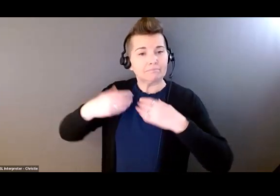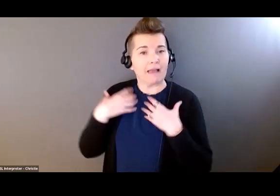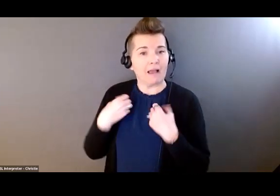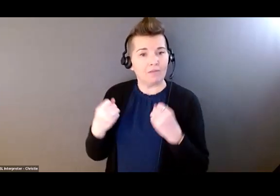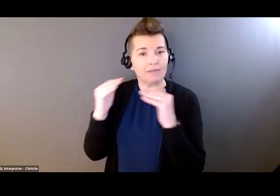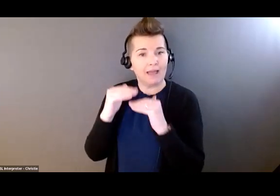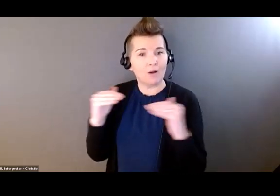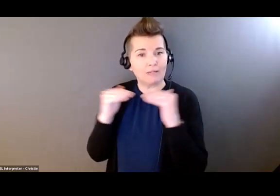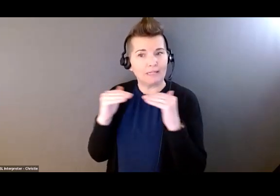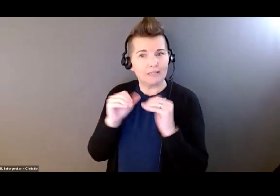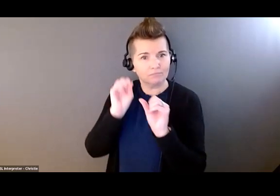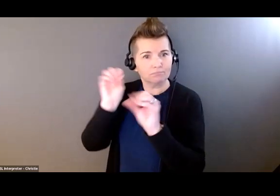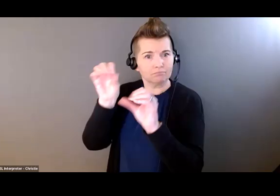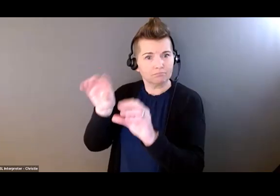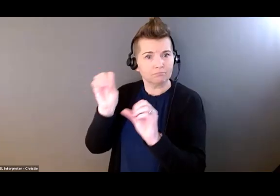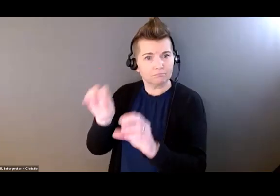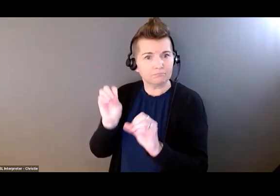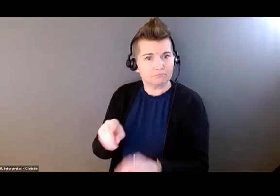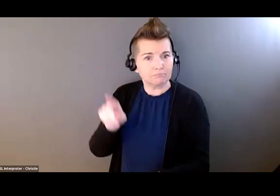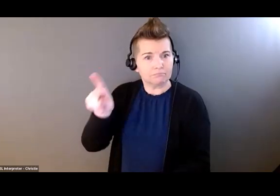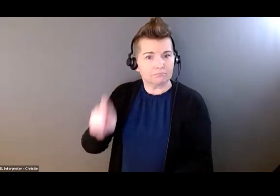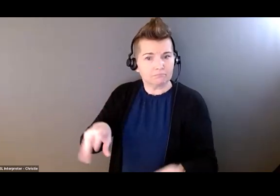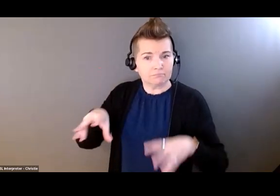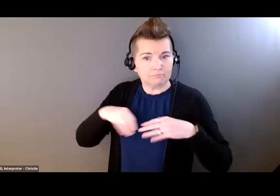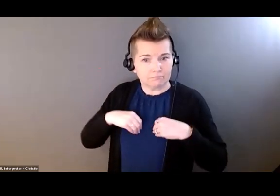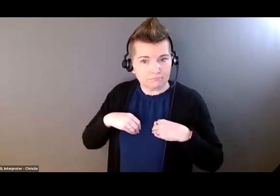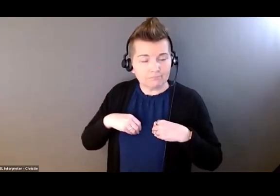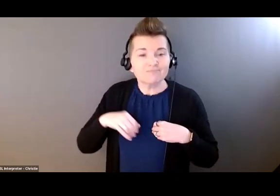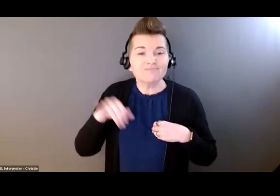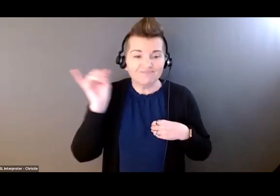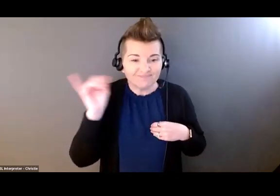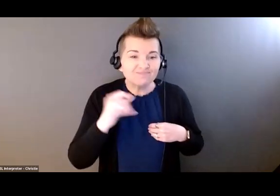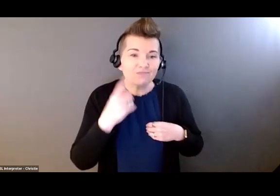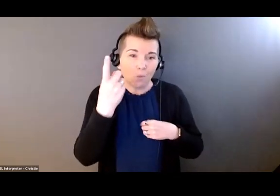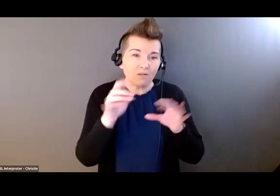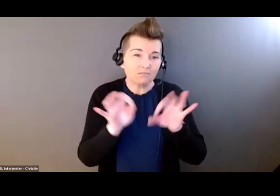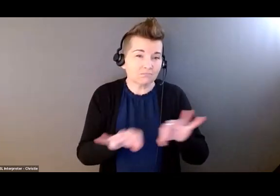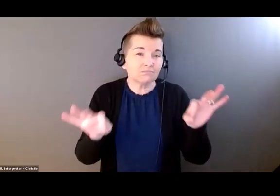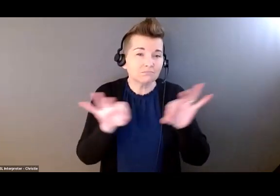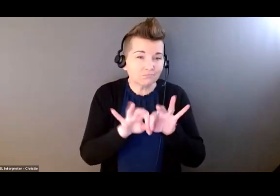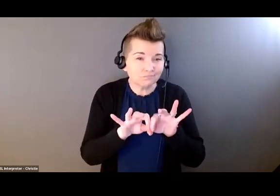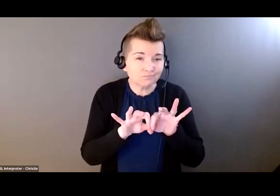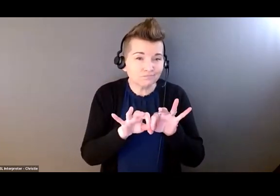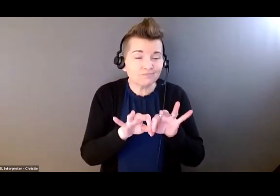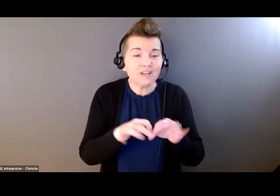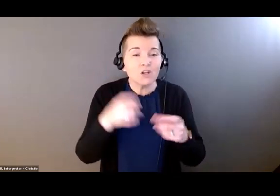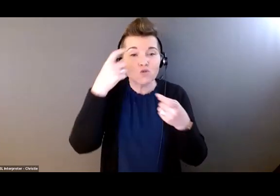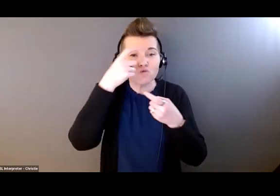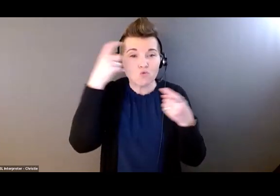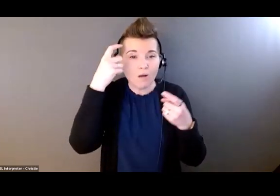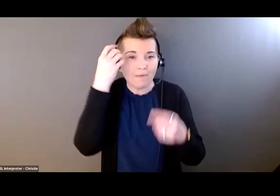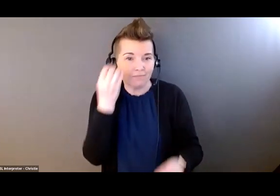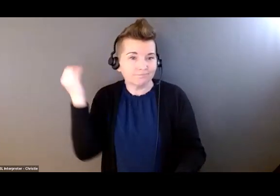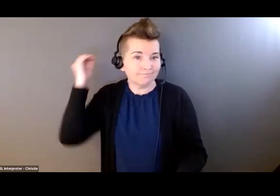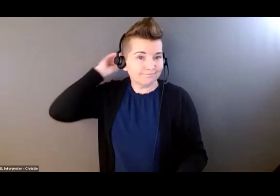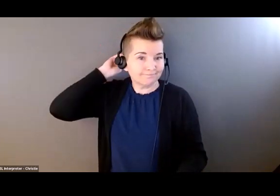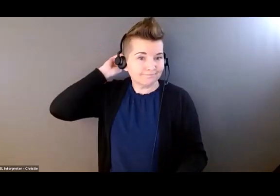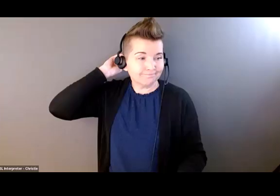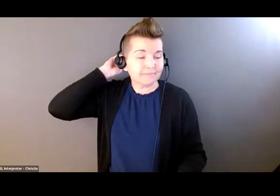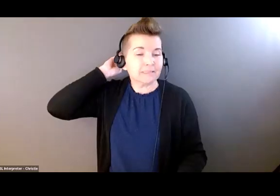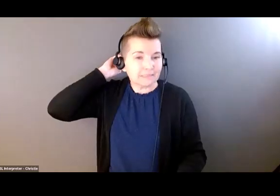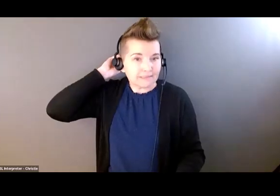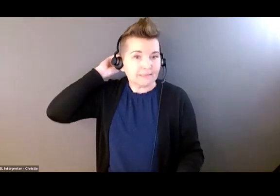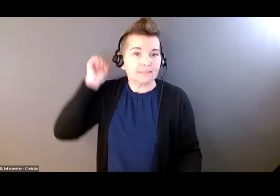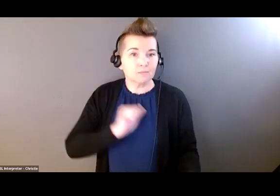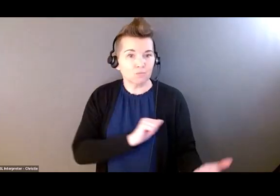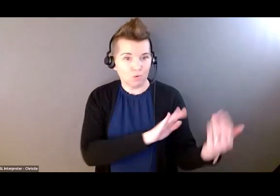health equity and safety means to them. And a key component that I also saw come up in the chat earlier was